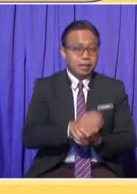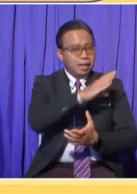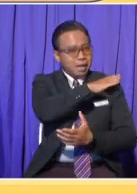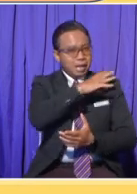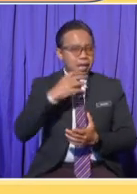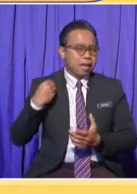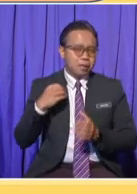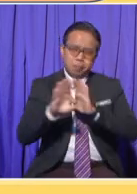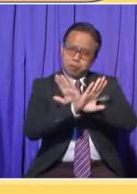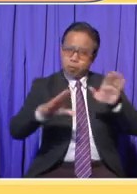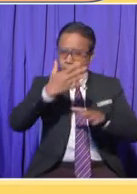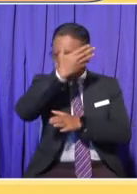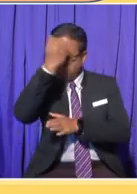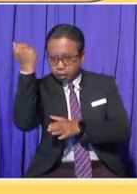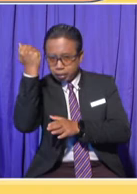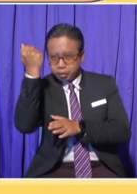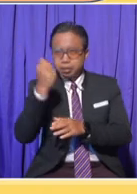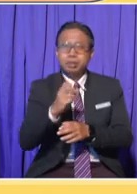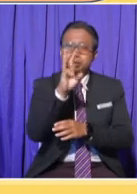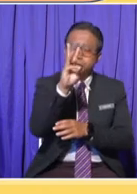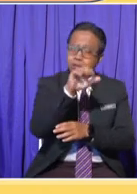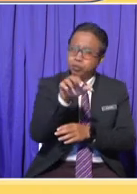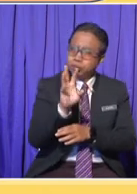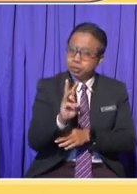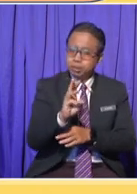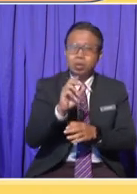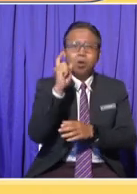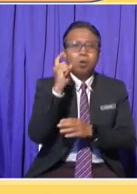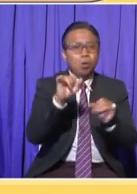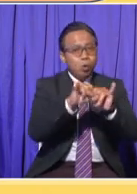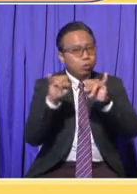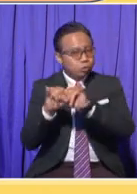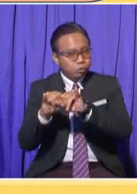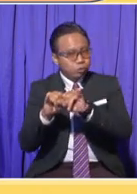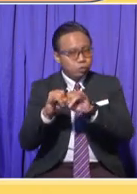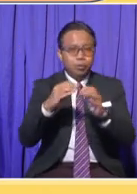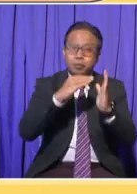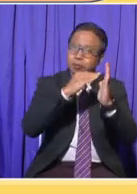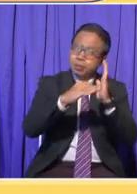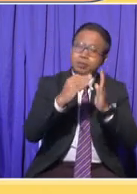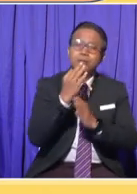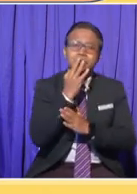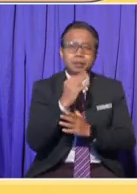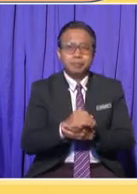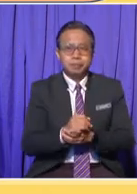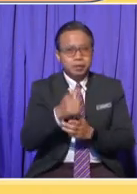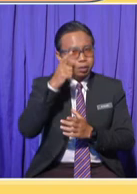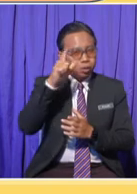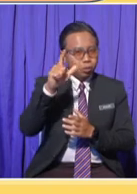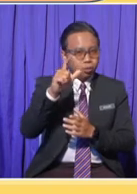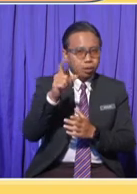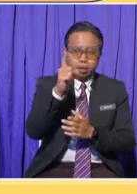And don't forget, 6 over 6 also the improper fractions. Look at the yellow